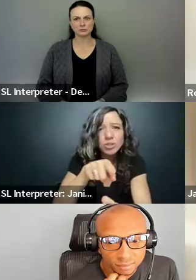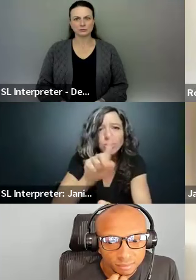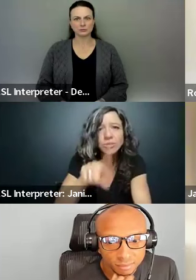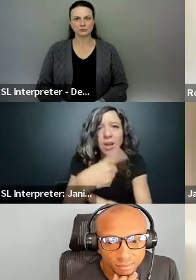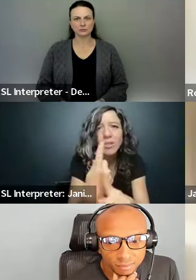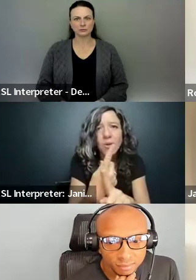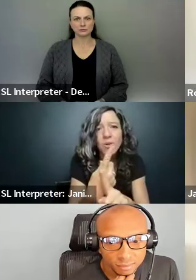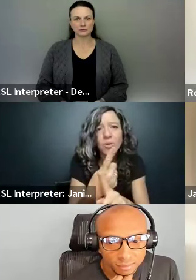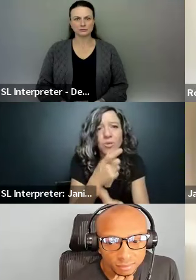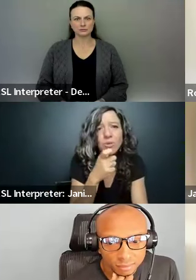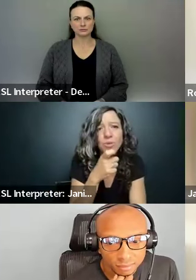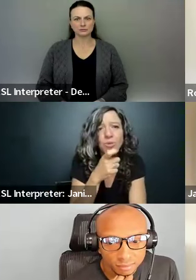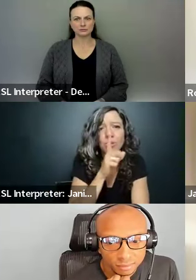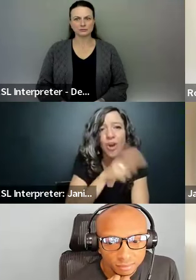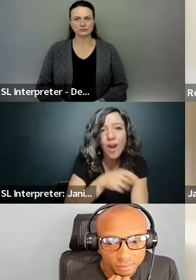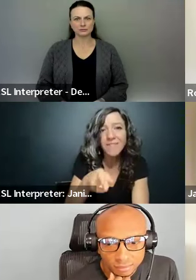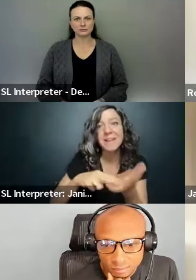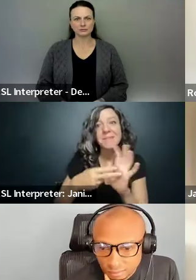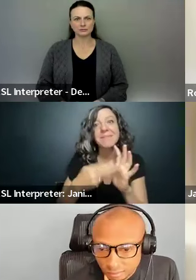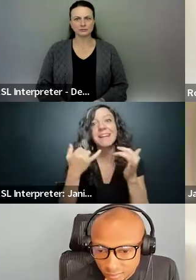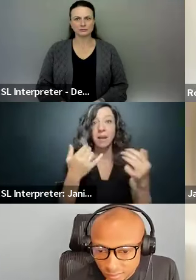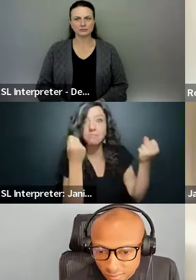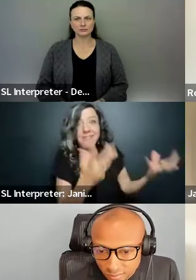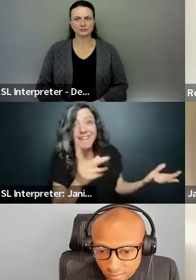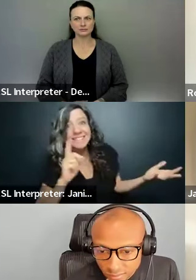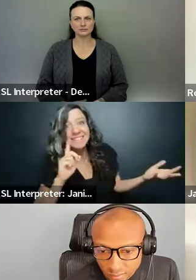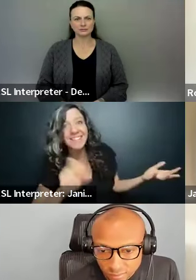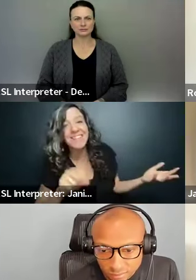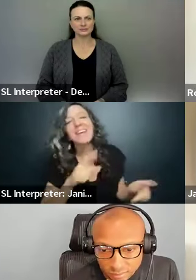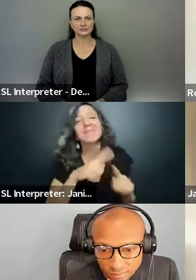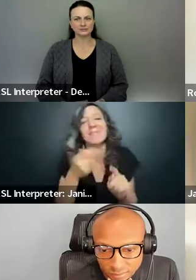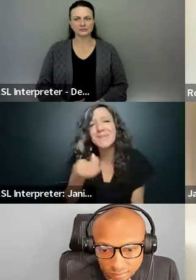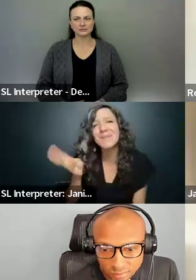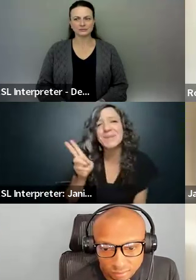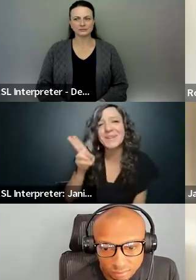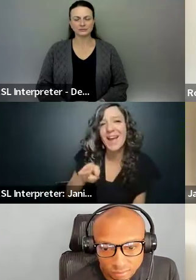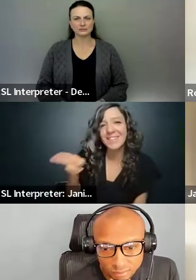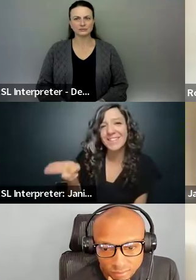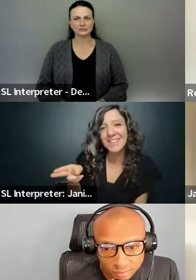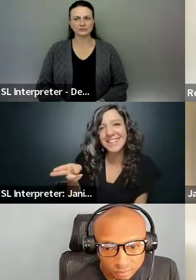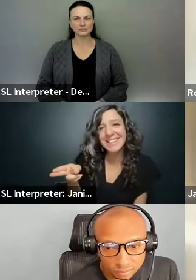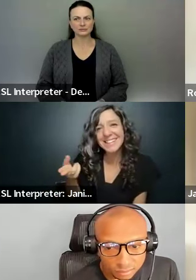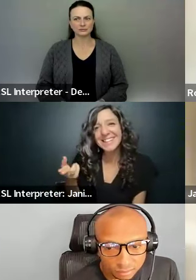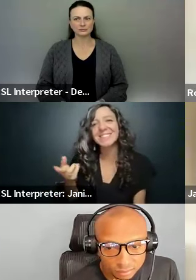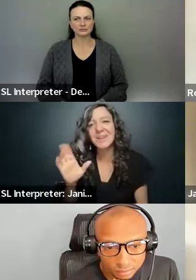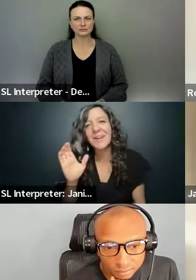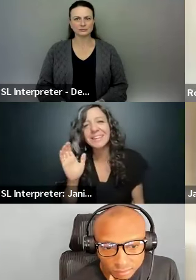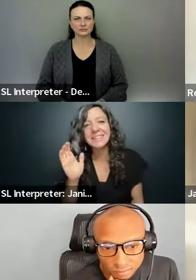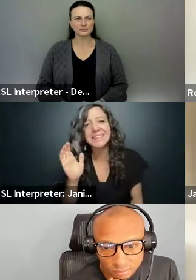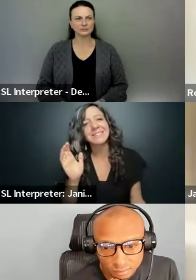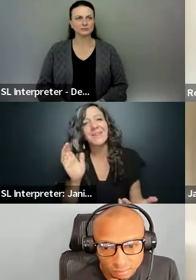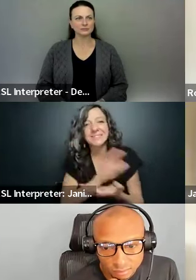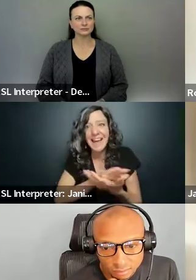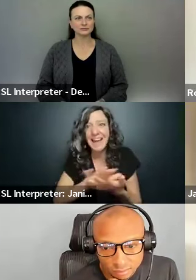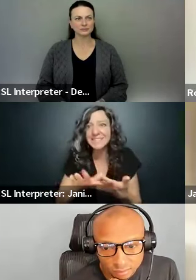hard of hearing. So now we have like a second, we have a lot of deaf people, but hard of hearing people are still fewer, so it's